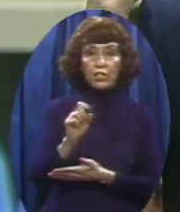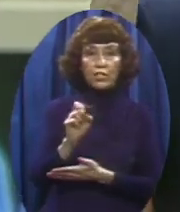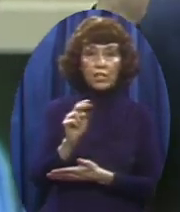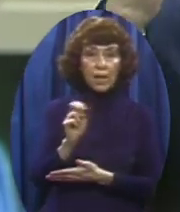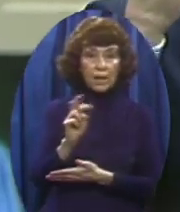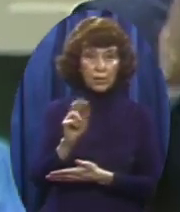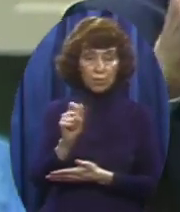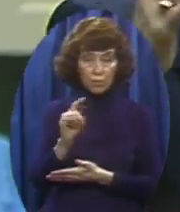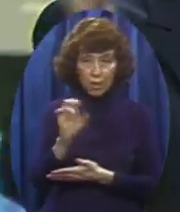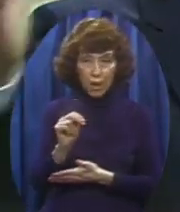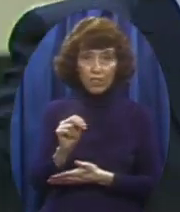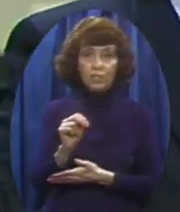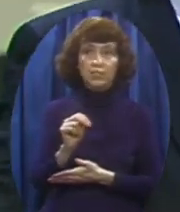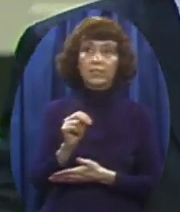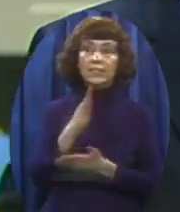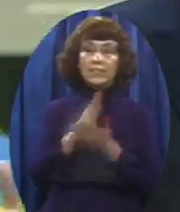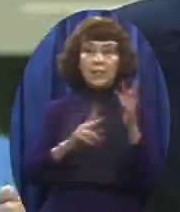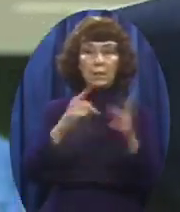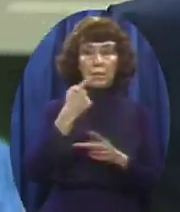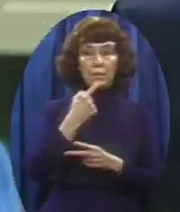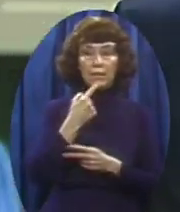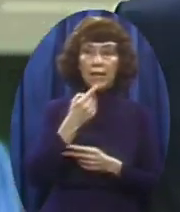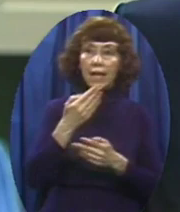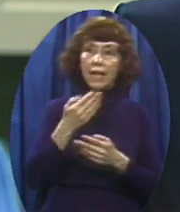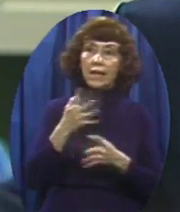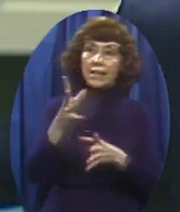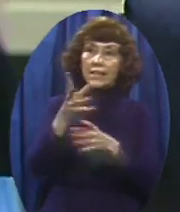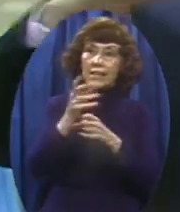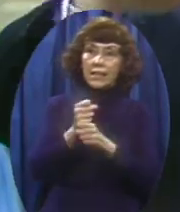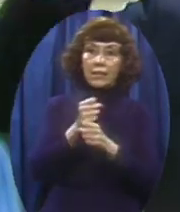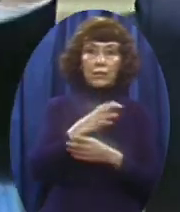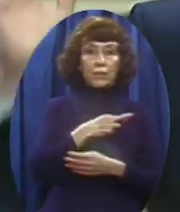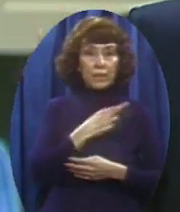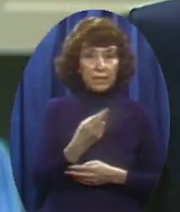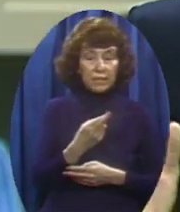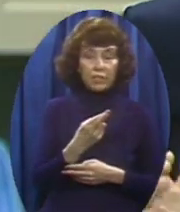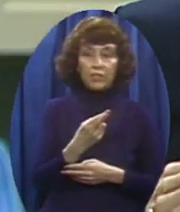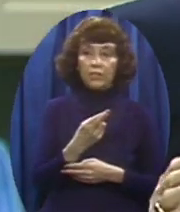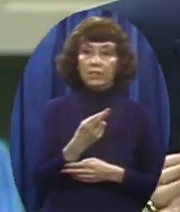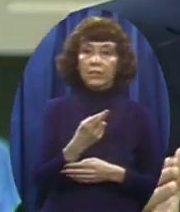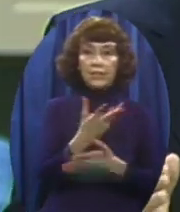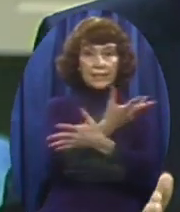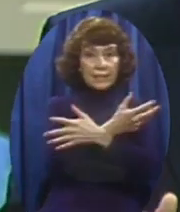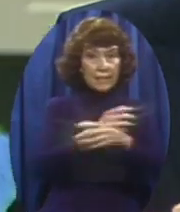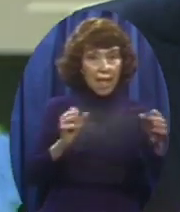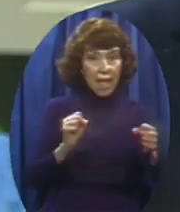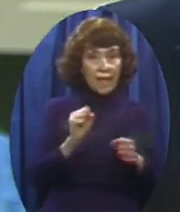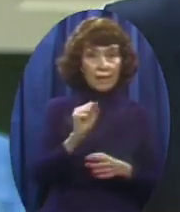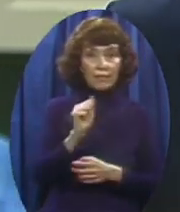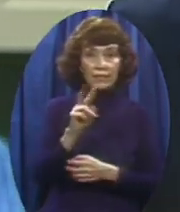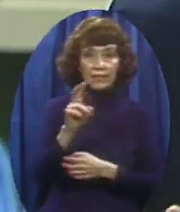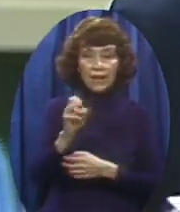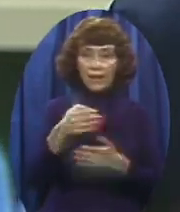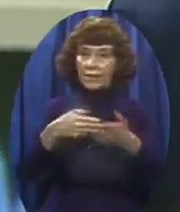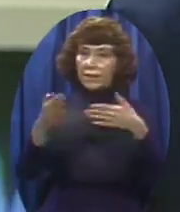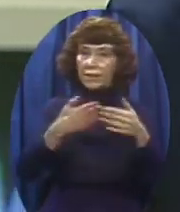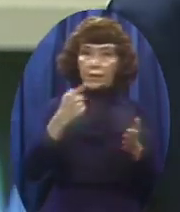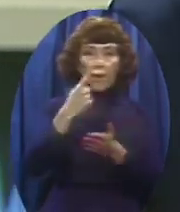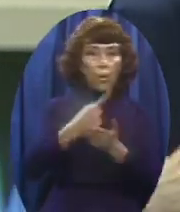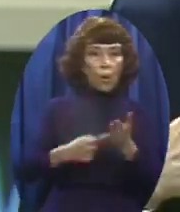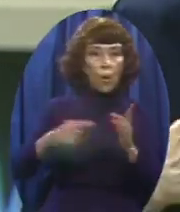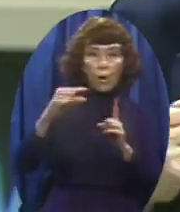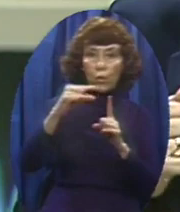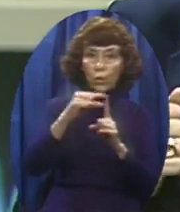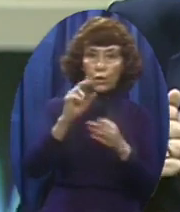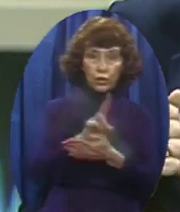call it being saved, S-A-V-E-D. Whatever you want to call it, when a person is born again,